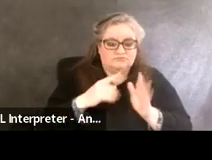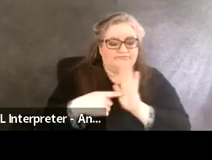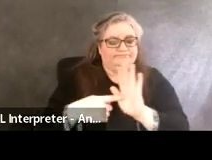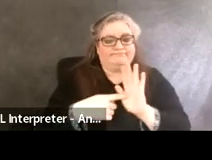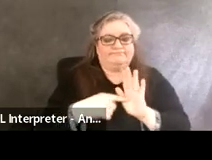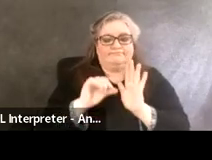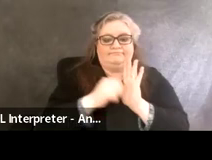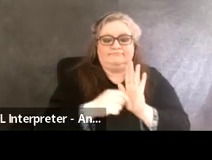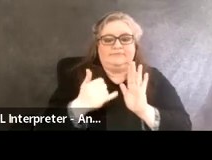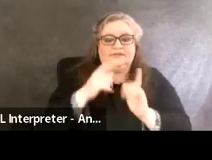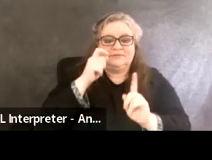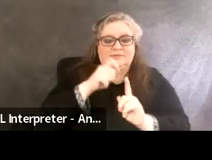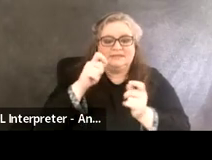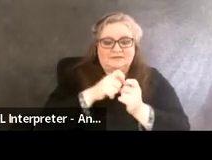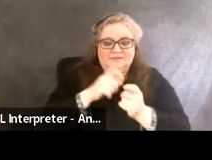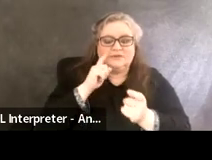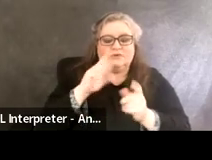organizations.